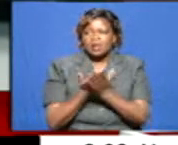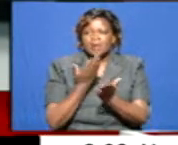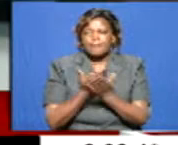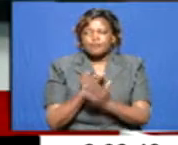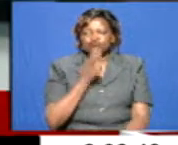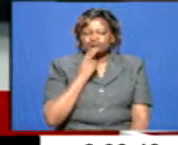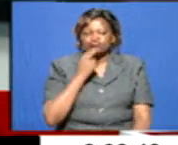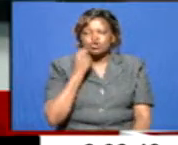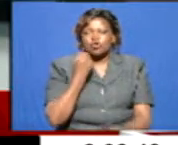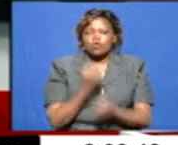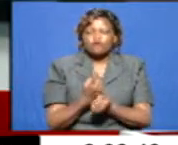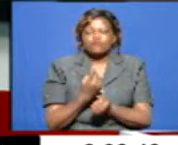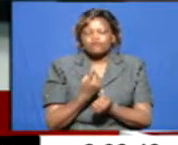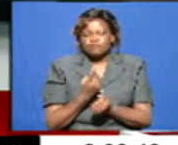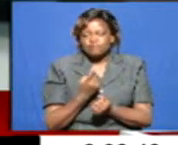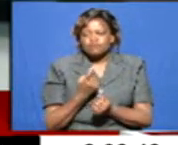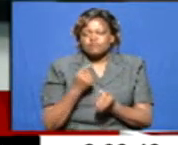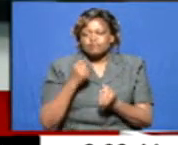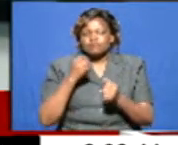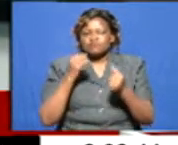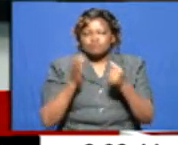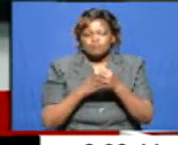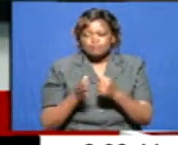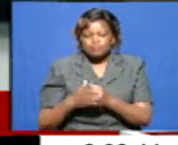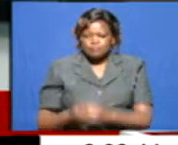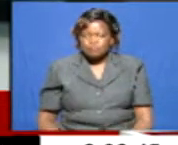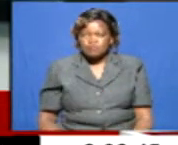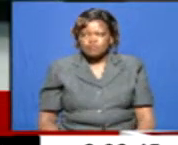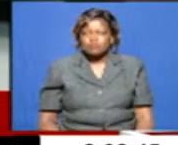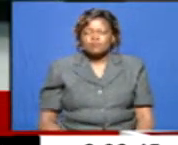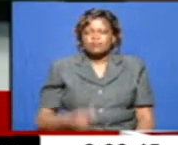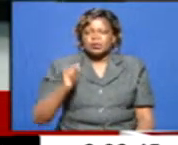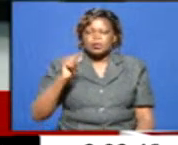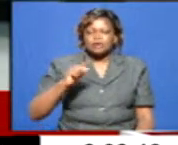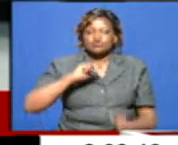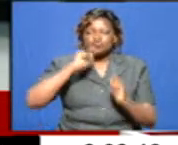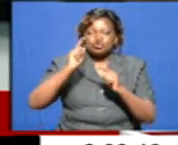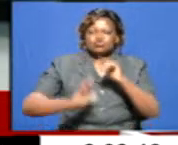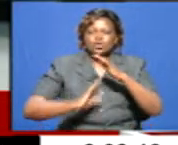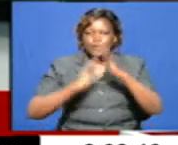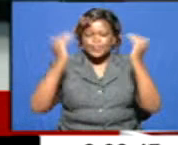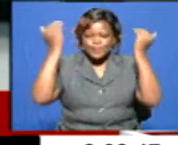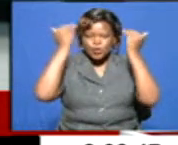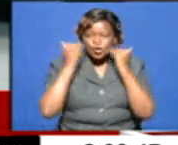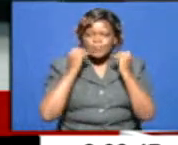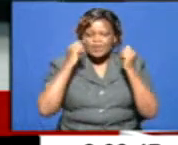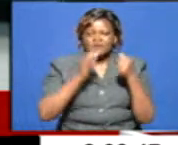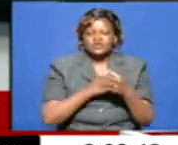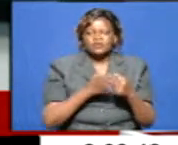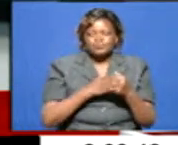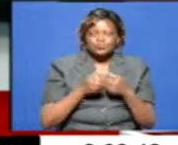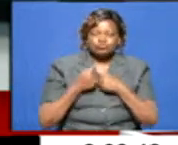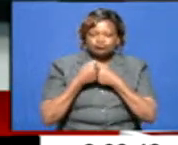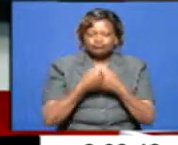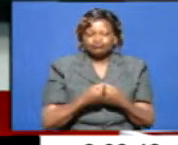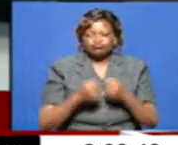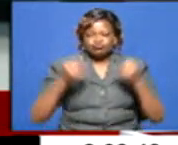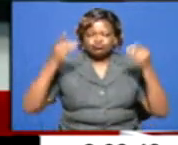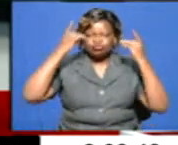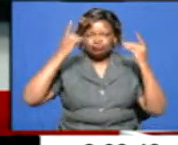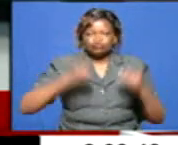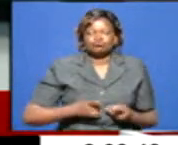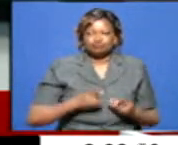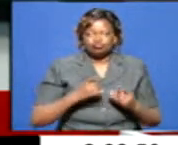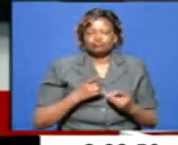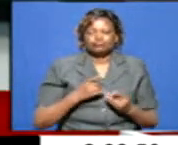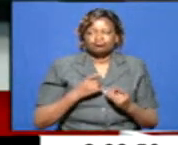November 9th. Attorney General Kihara Kariuki moved to the Supreme Court in September to challenge the decision by the appellate